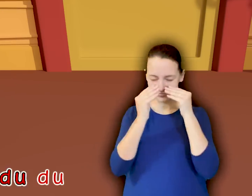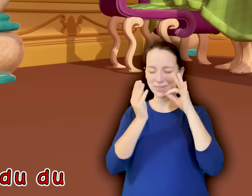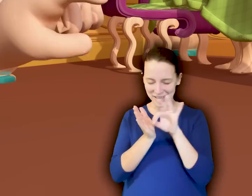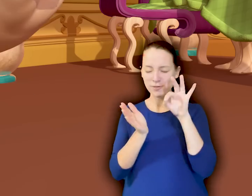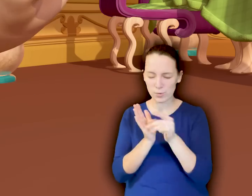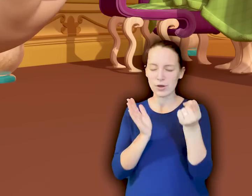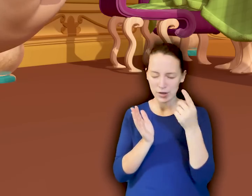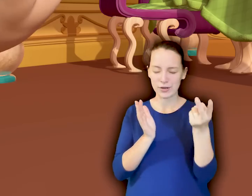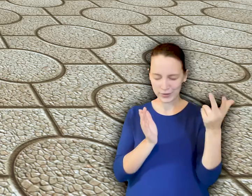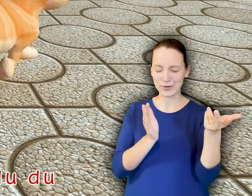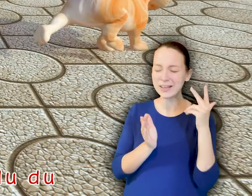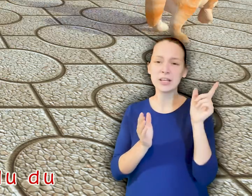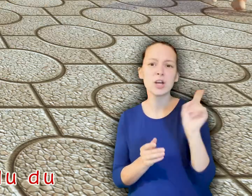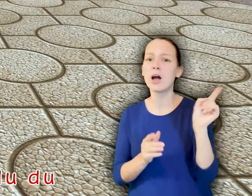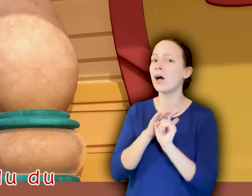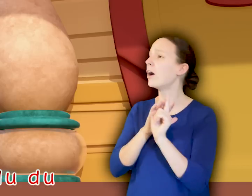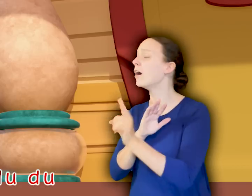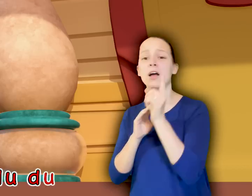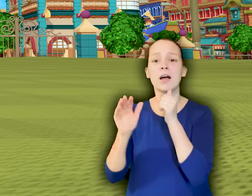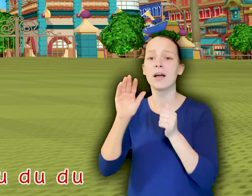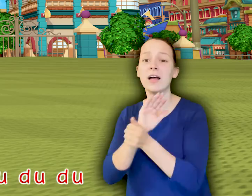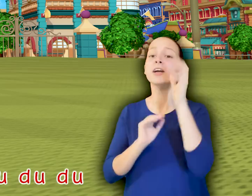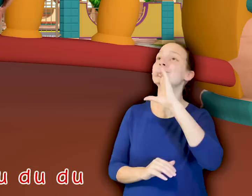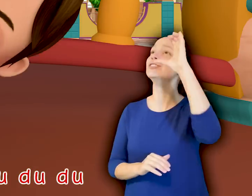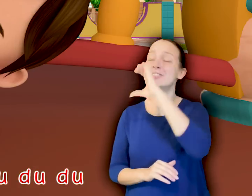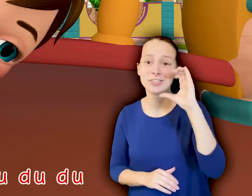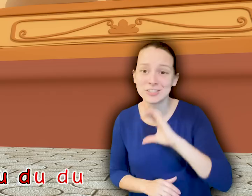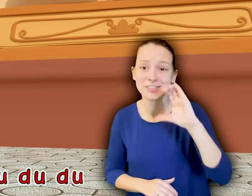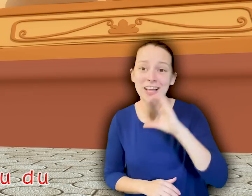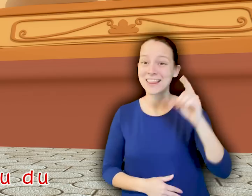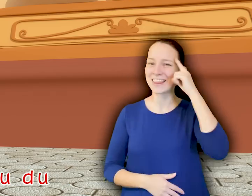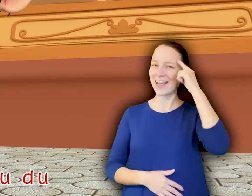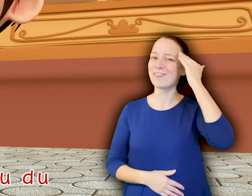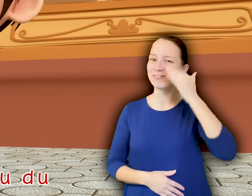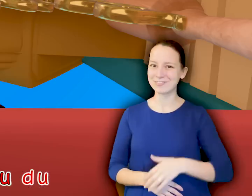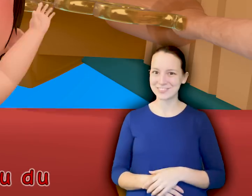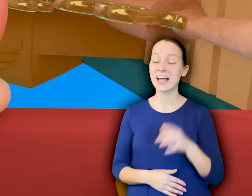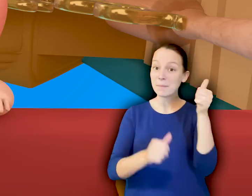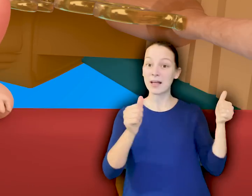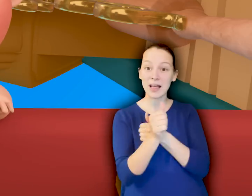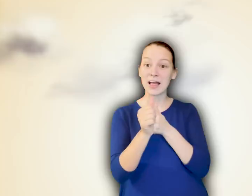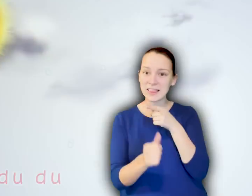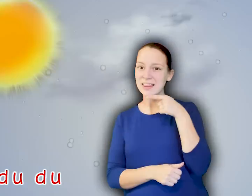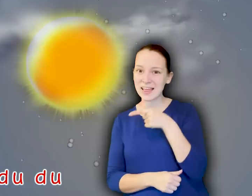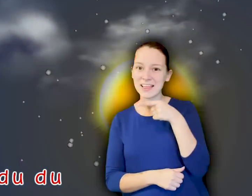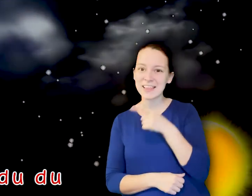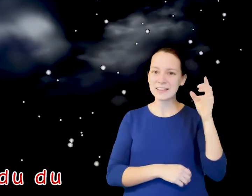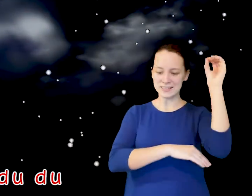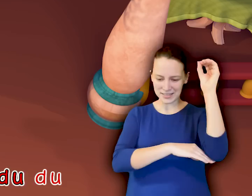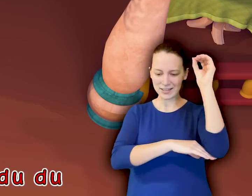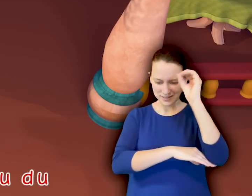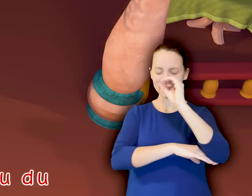I'll close my eyes and count you free where did you go such high and low I think I know behind the